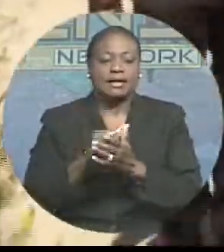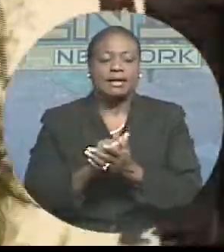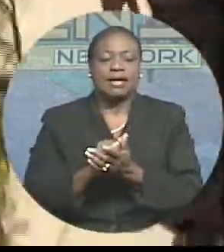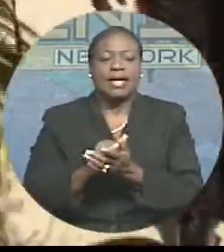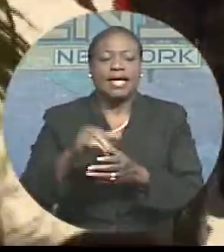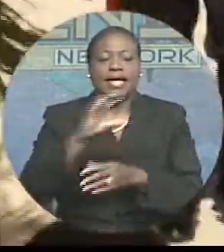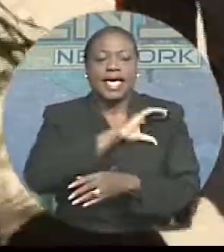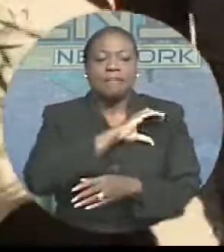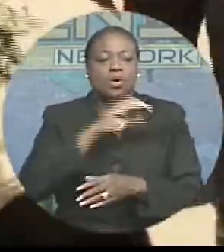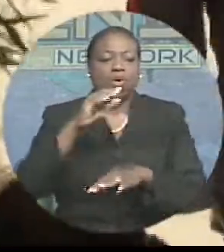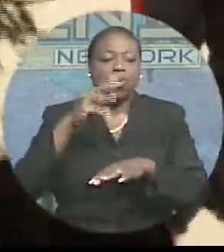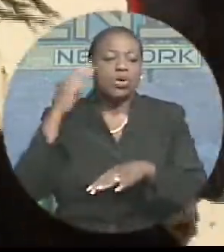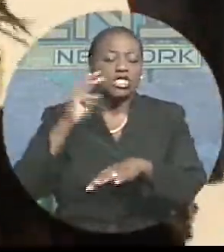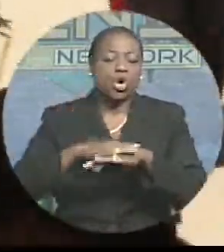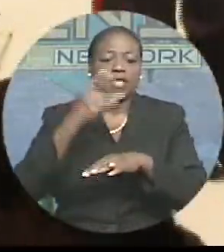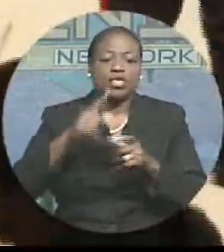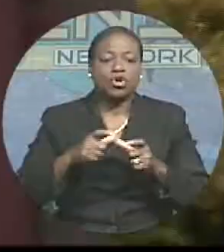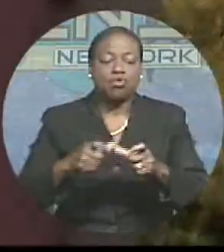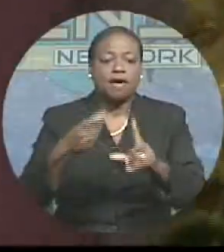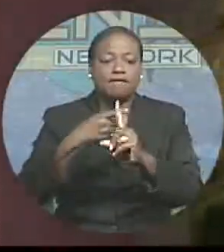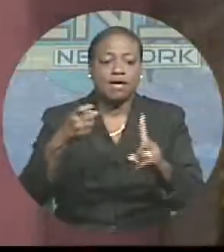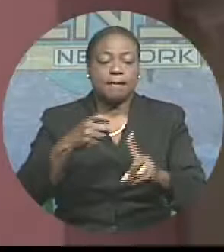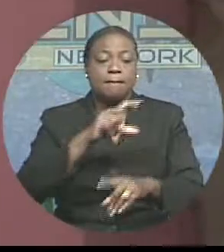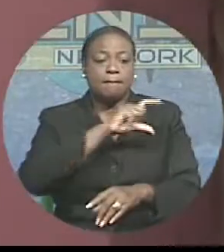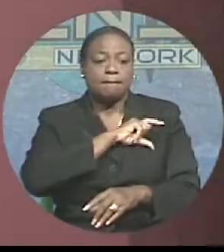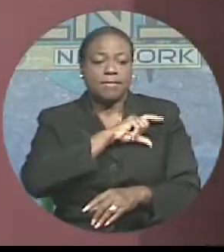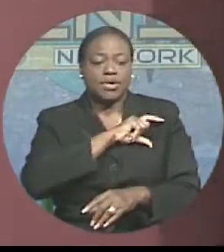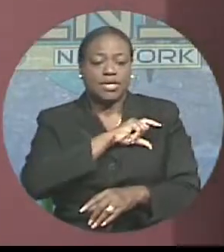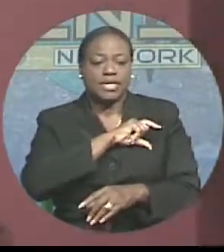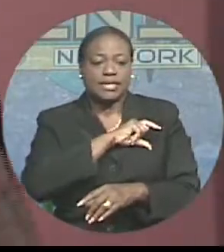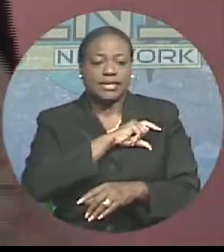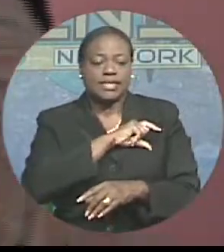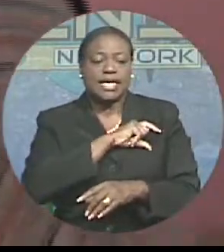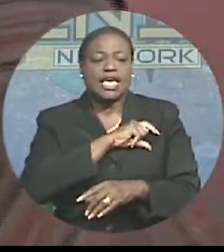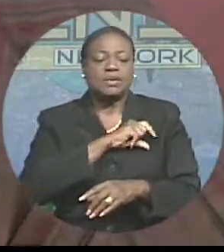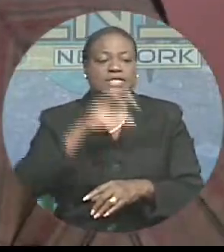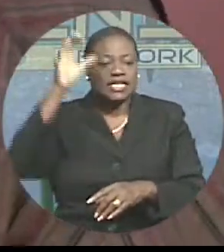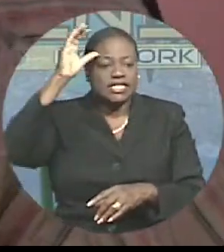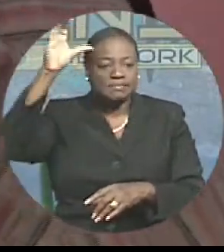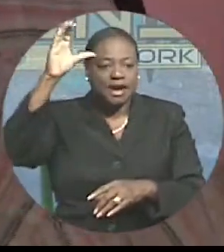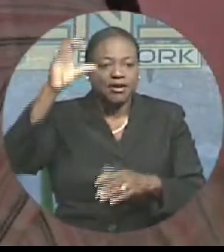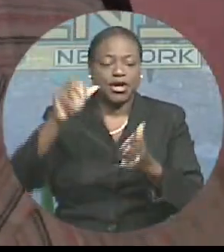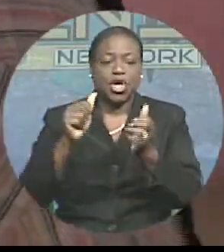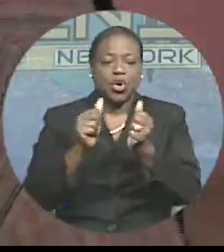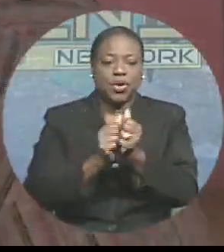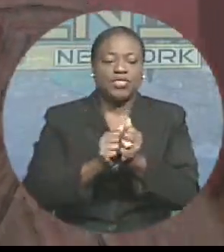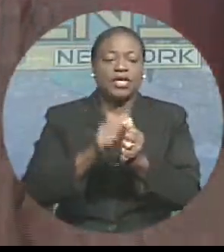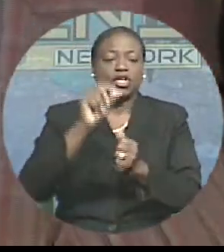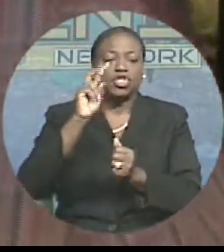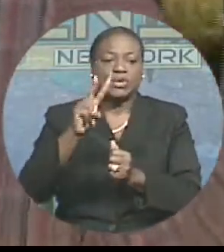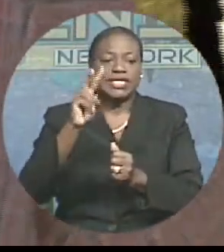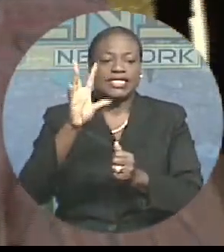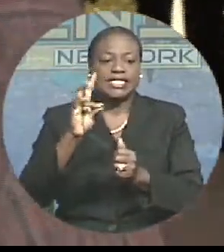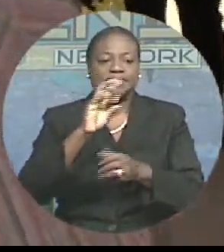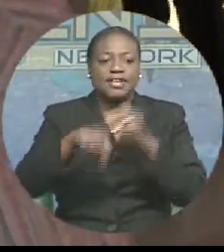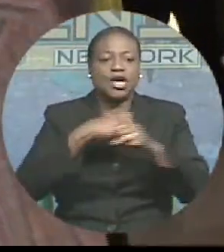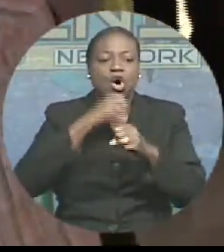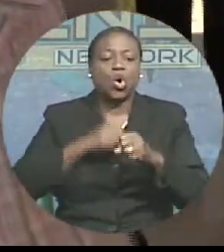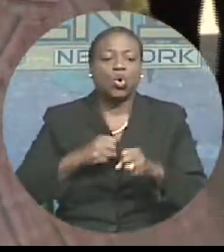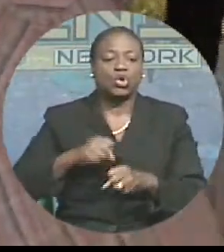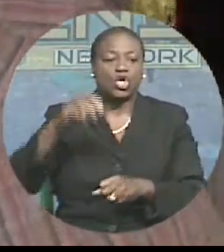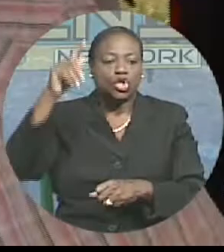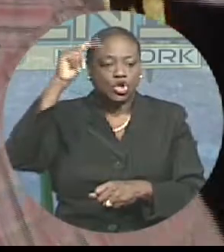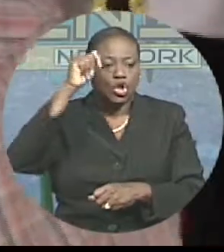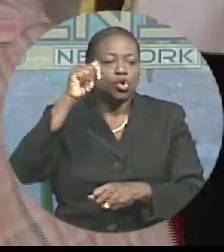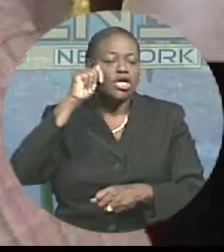on the run from police, is accused of conspiring with former police officer and mother of one 27-year-old Tony Sweeting and